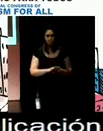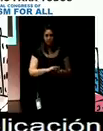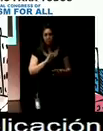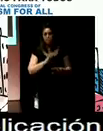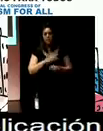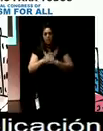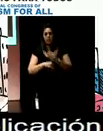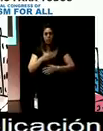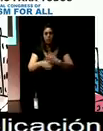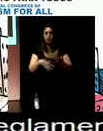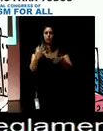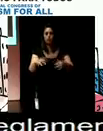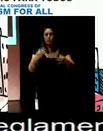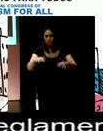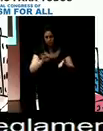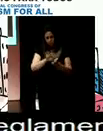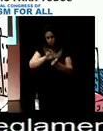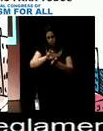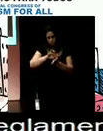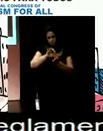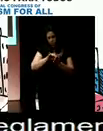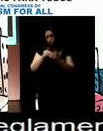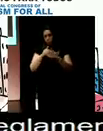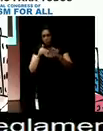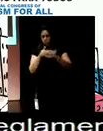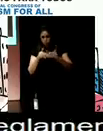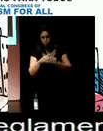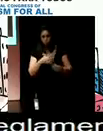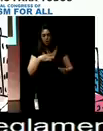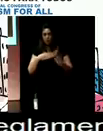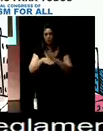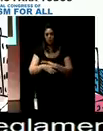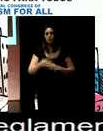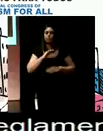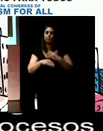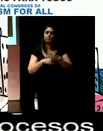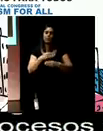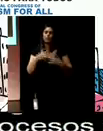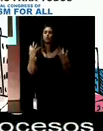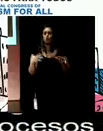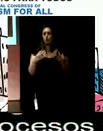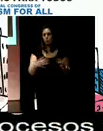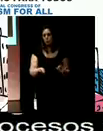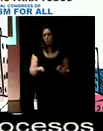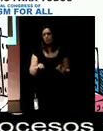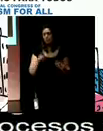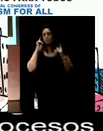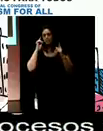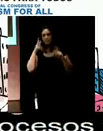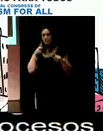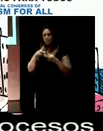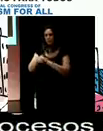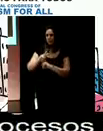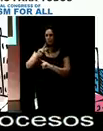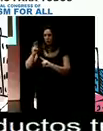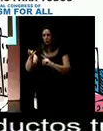regulations and standardization processes of tourist services and products, and we must